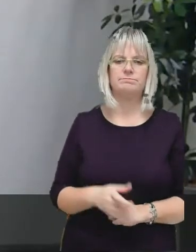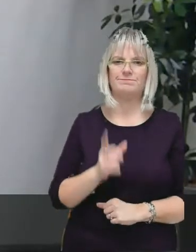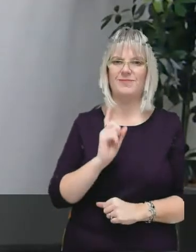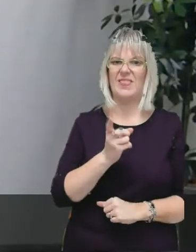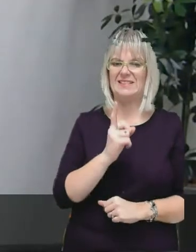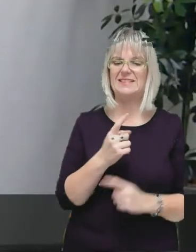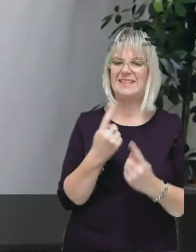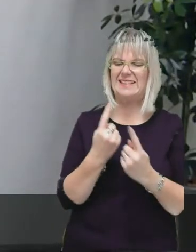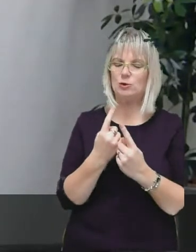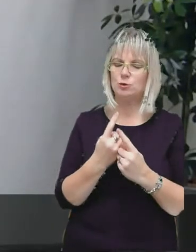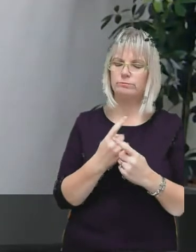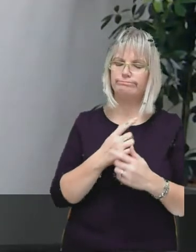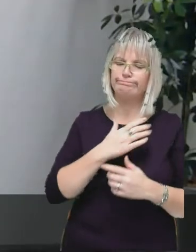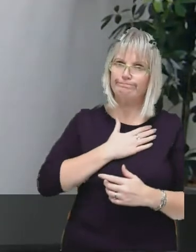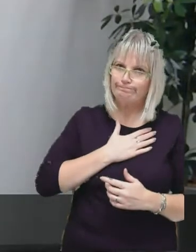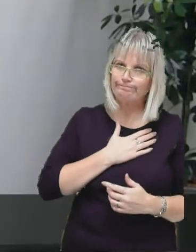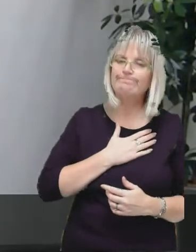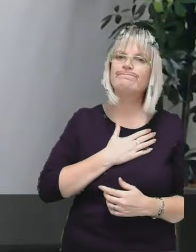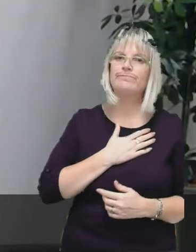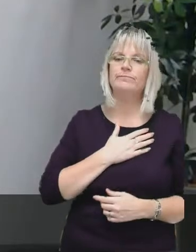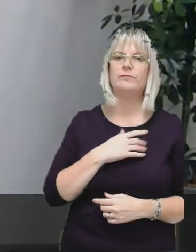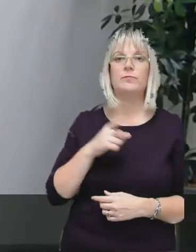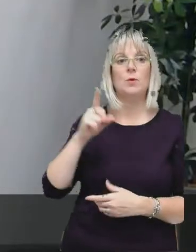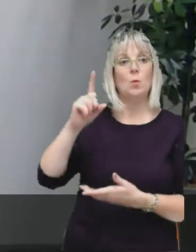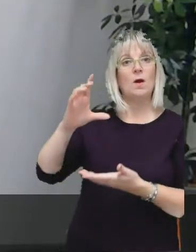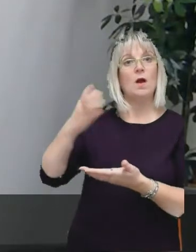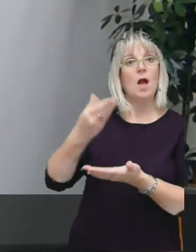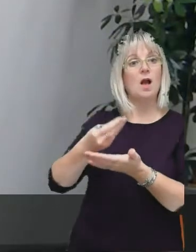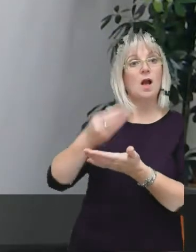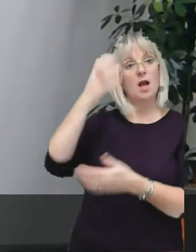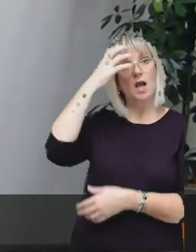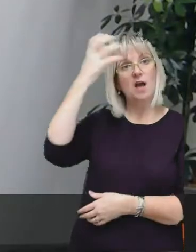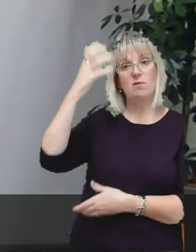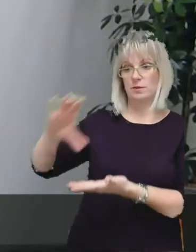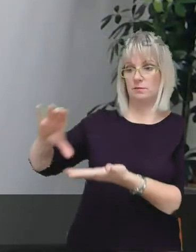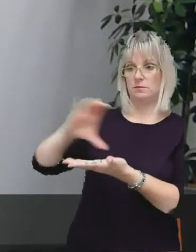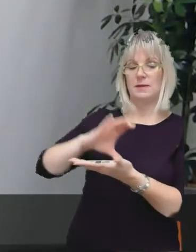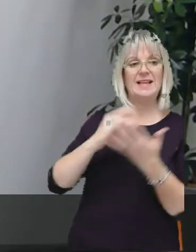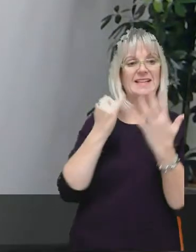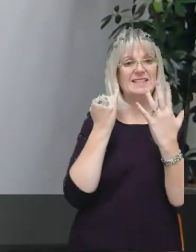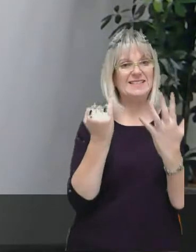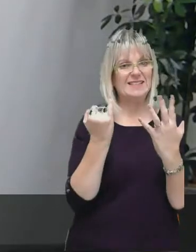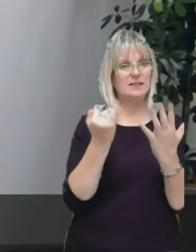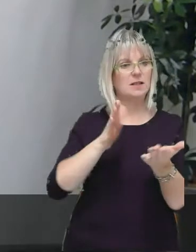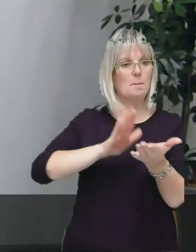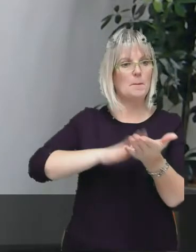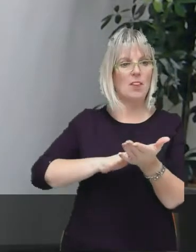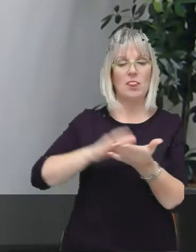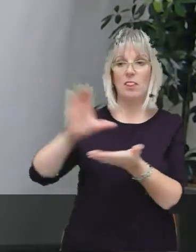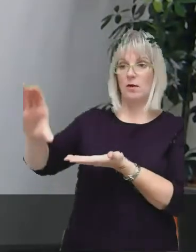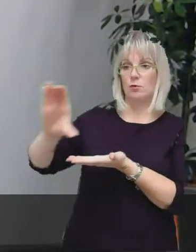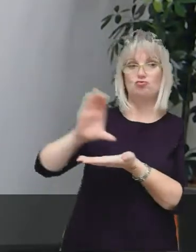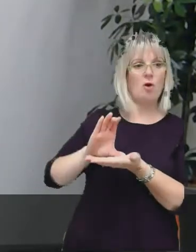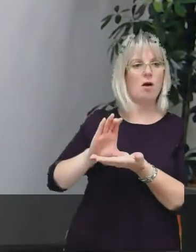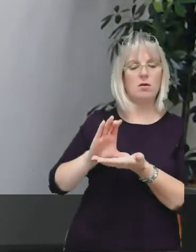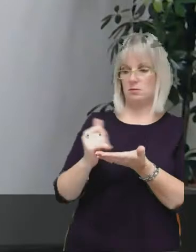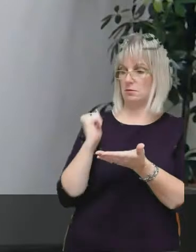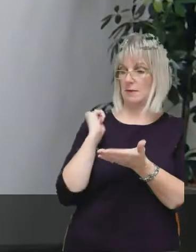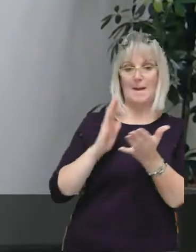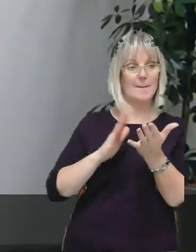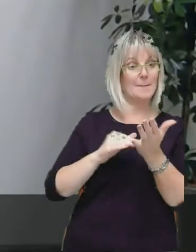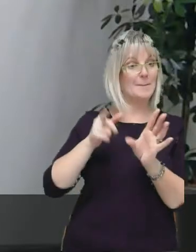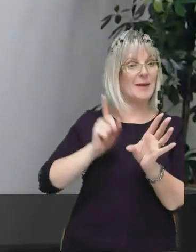government gave us a 6-month grant in May because as a consequence of this pandemic, we had more